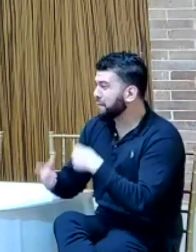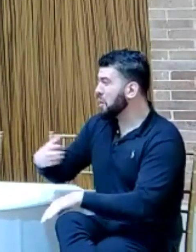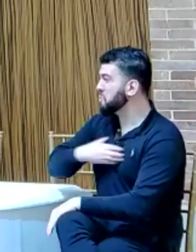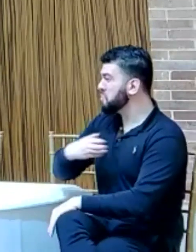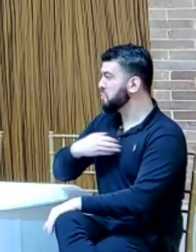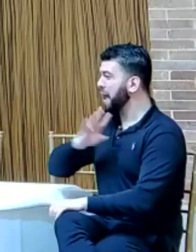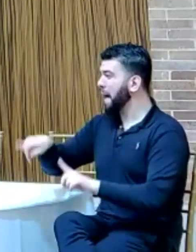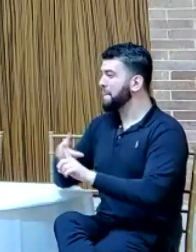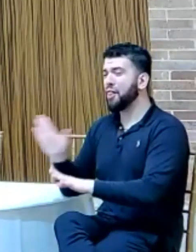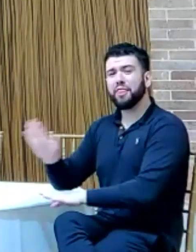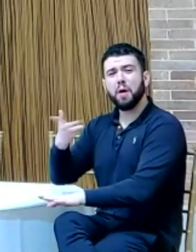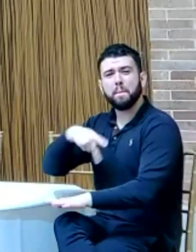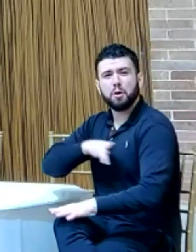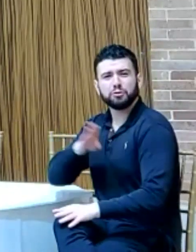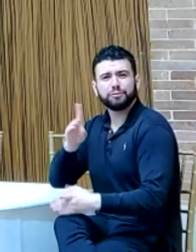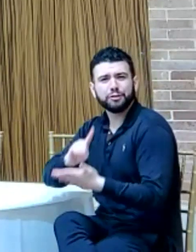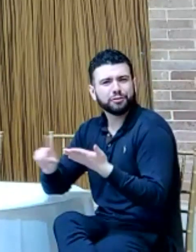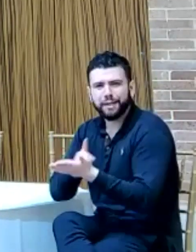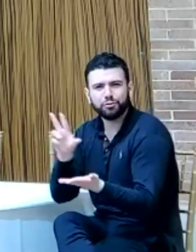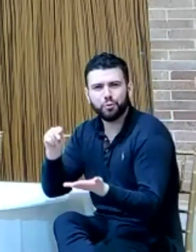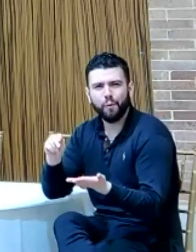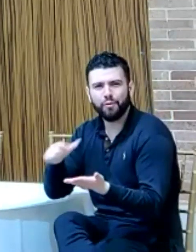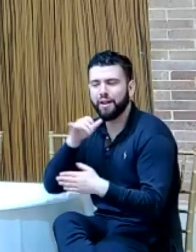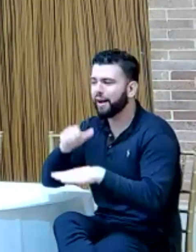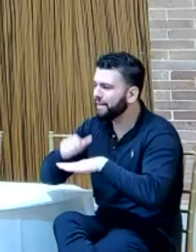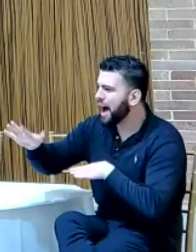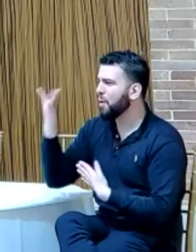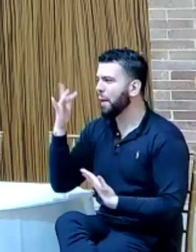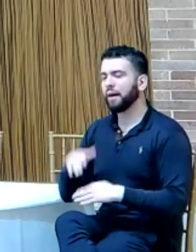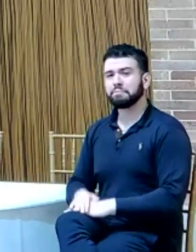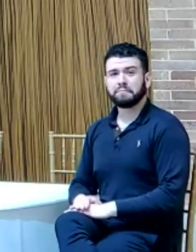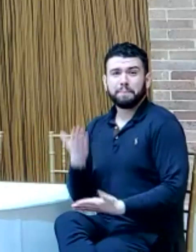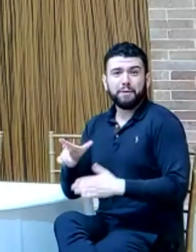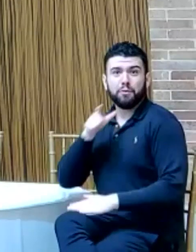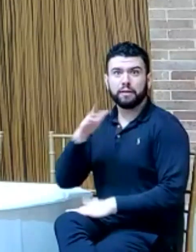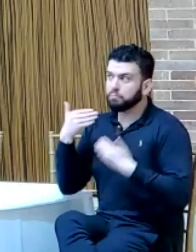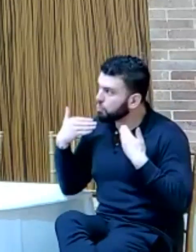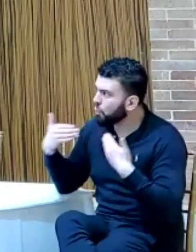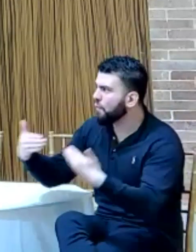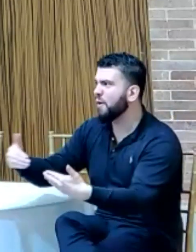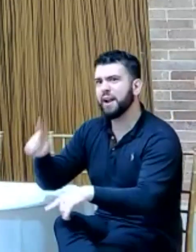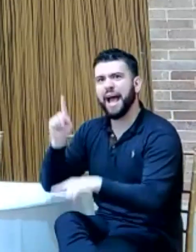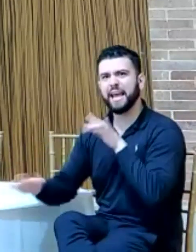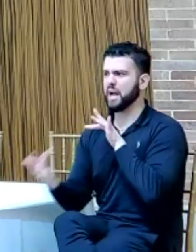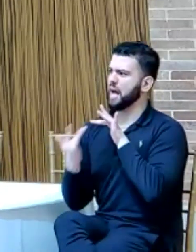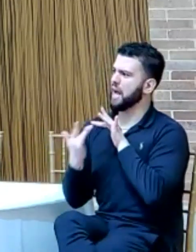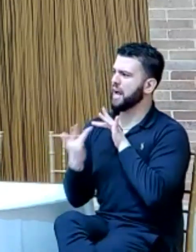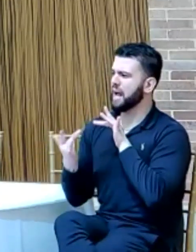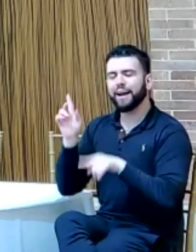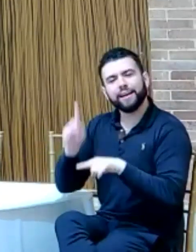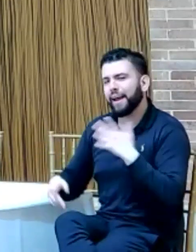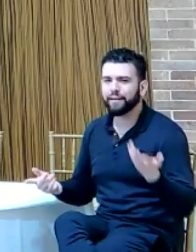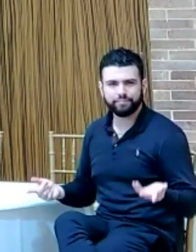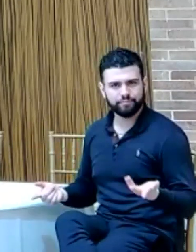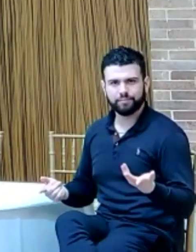because why because you're in a crisis right you got to move on it's like I need some housing I don't have time to call these people so so that's some of the stuff that